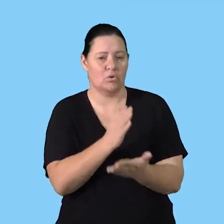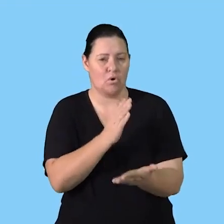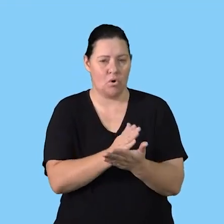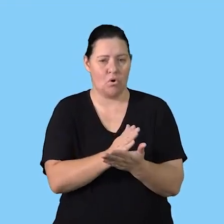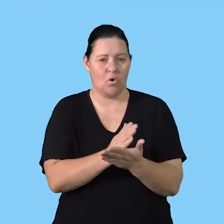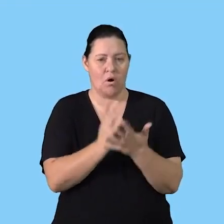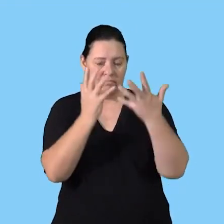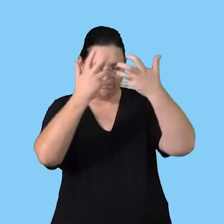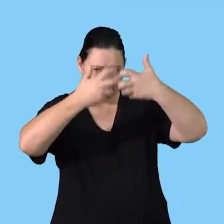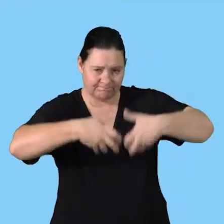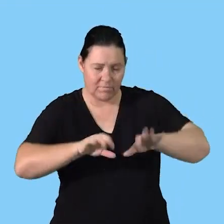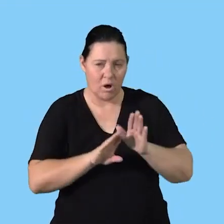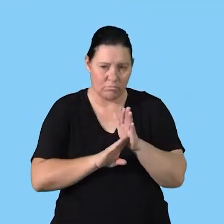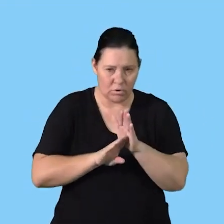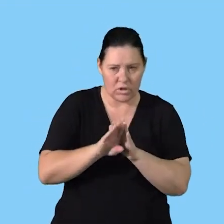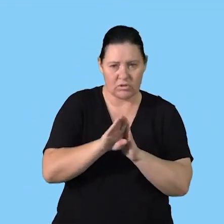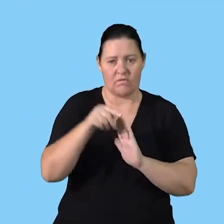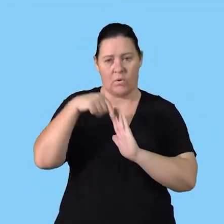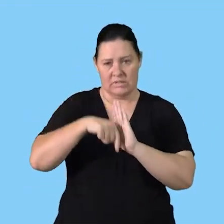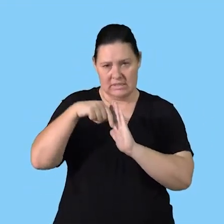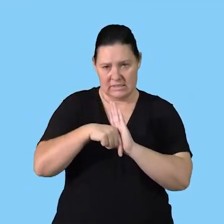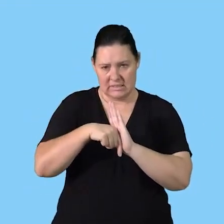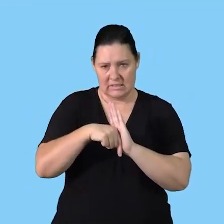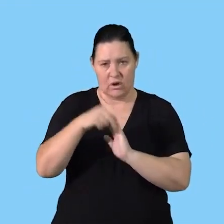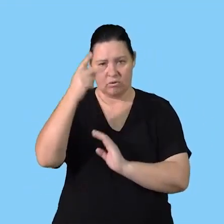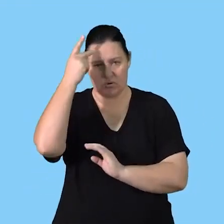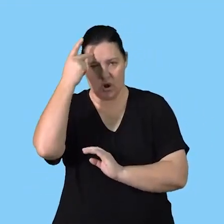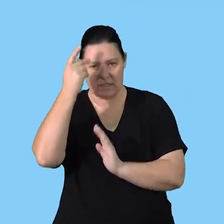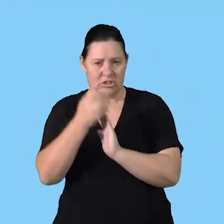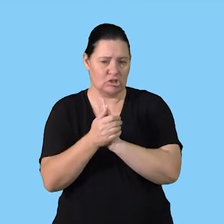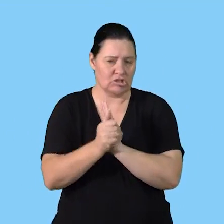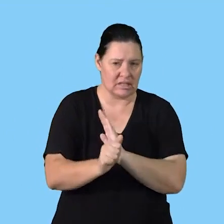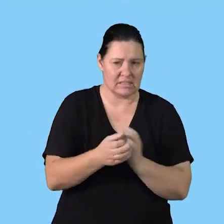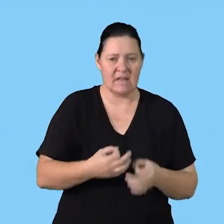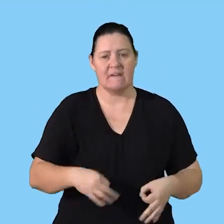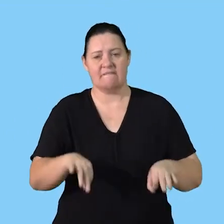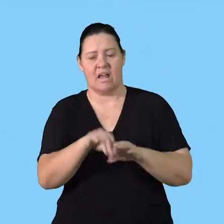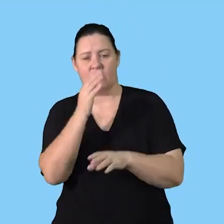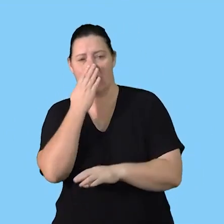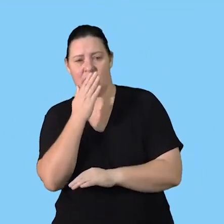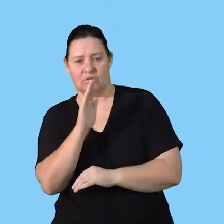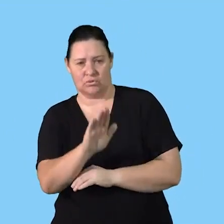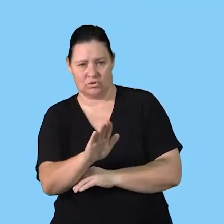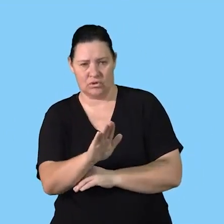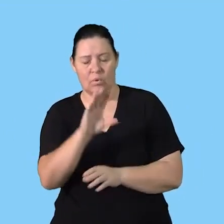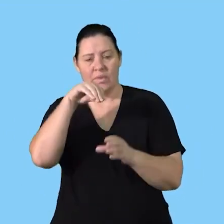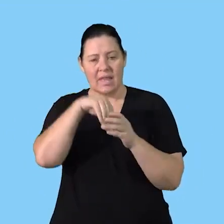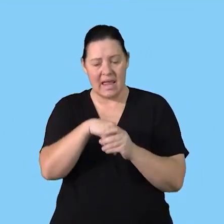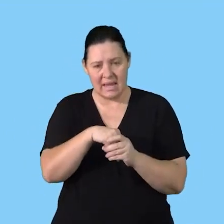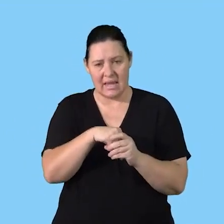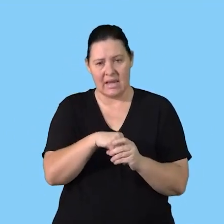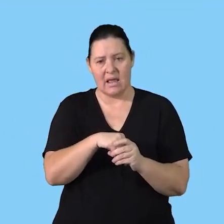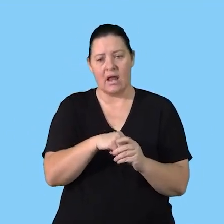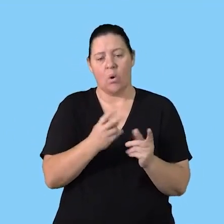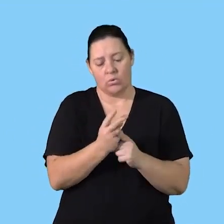of ensuring that there's coherence and progression of the content, knowledge, skills, values, and attitudes